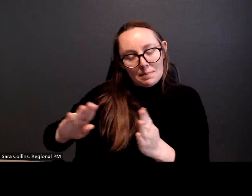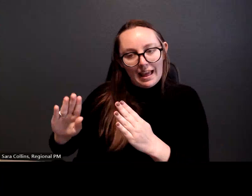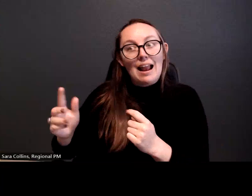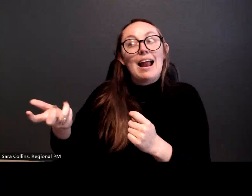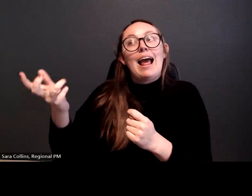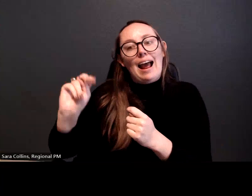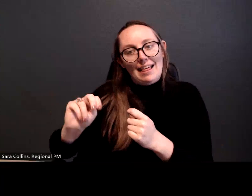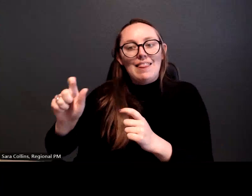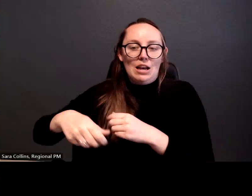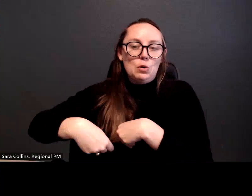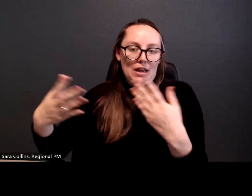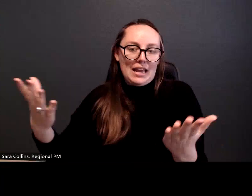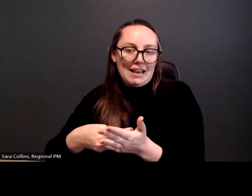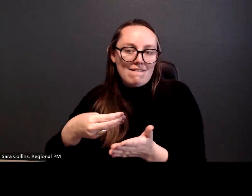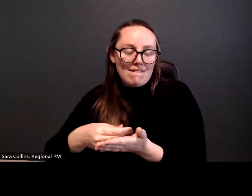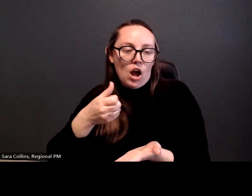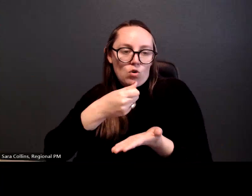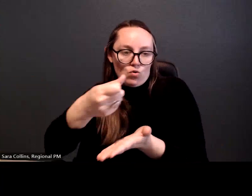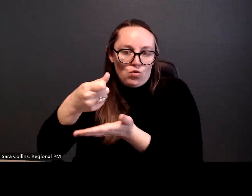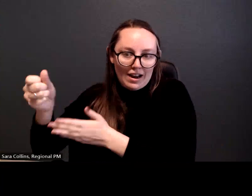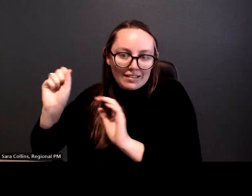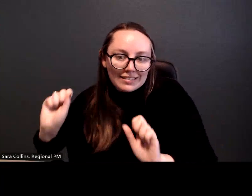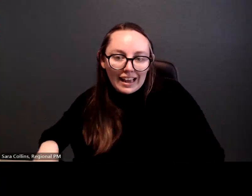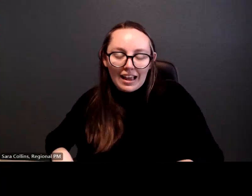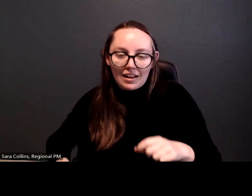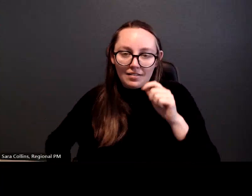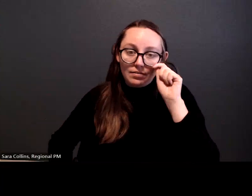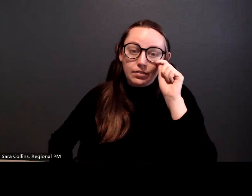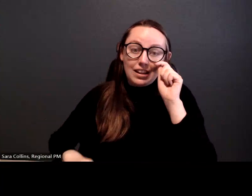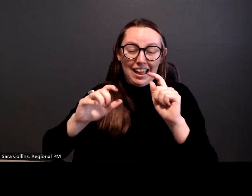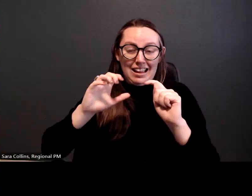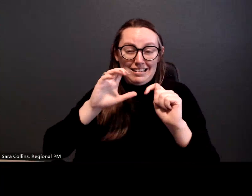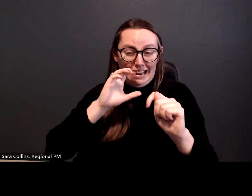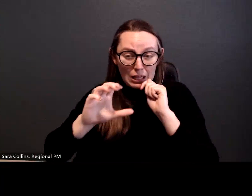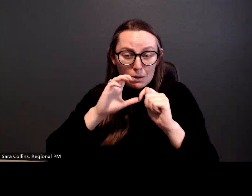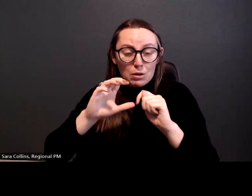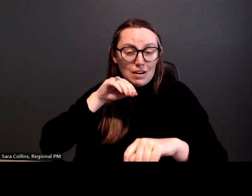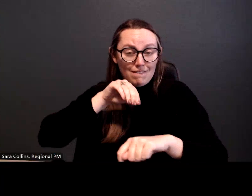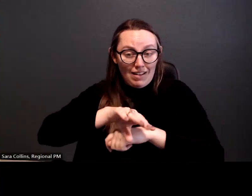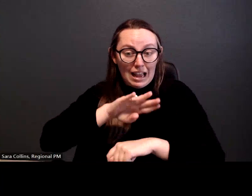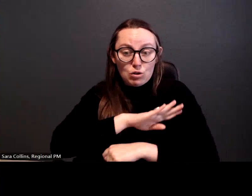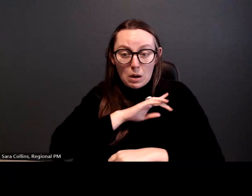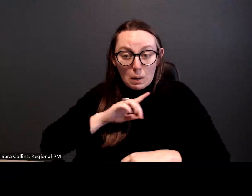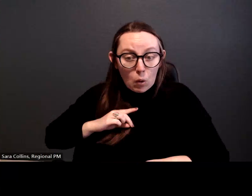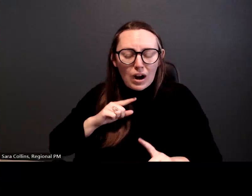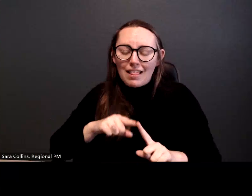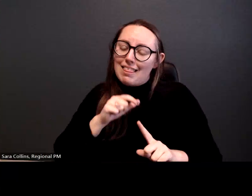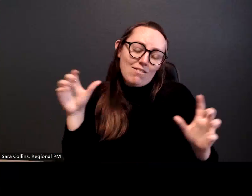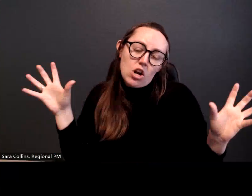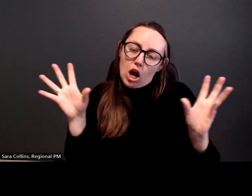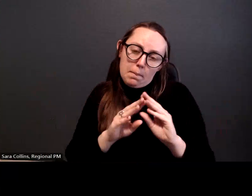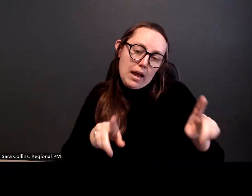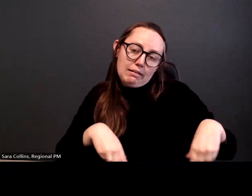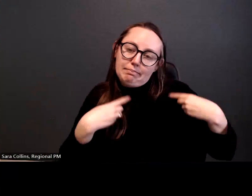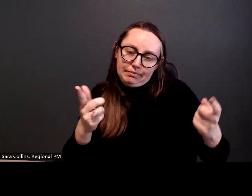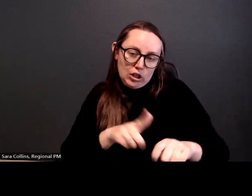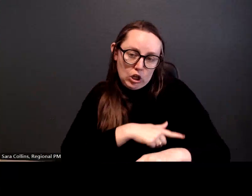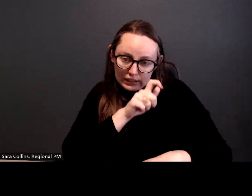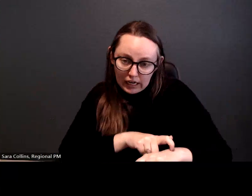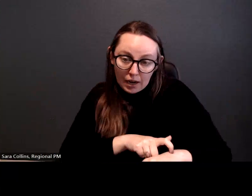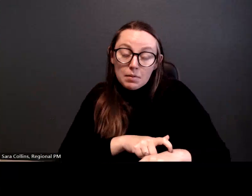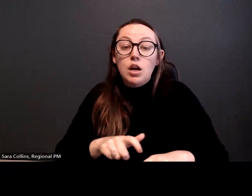and Connectivity Advisory Board hasn't met in years, but back when they did, they gave $16,000 per address